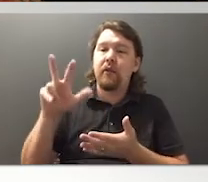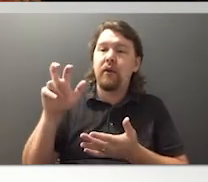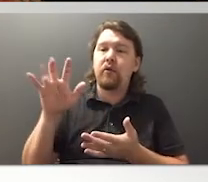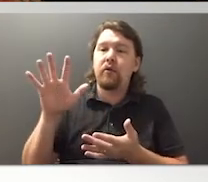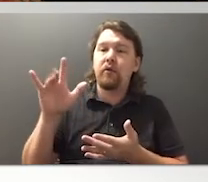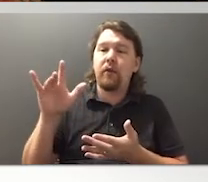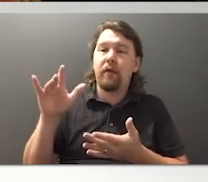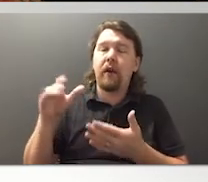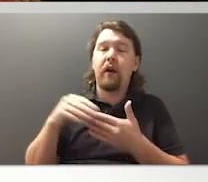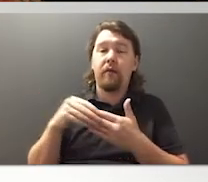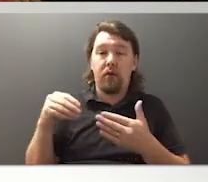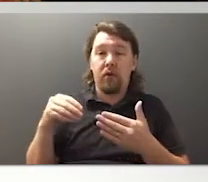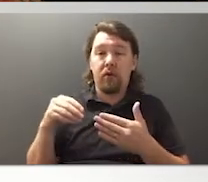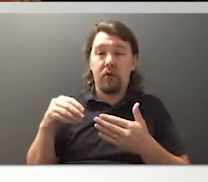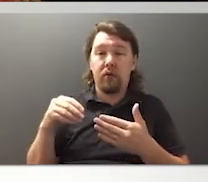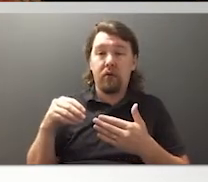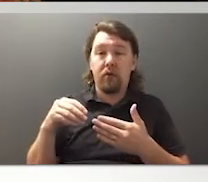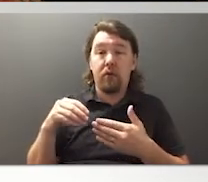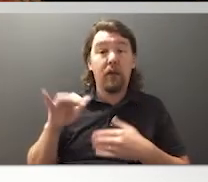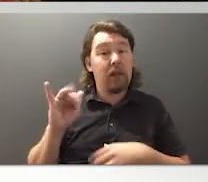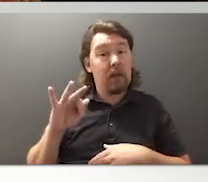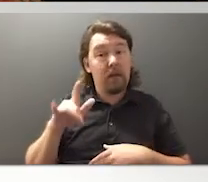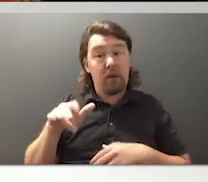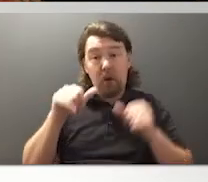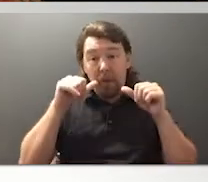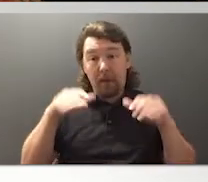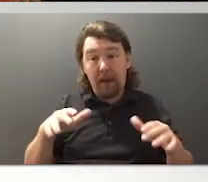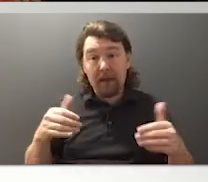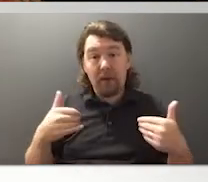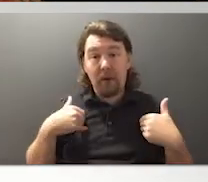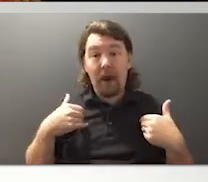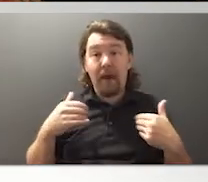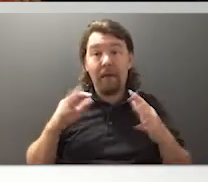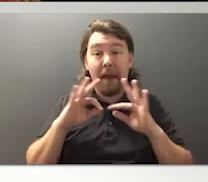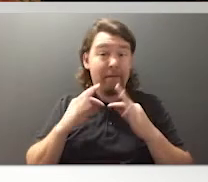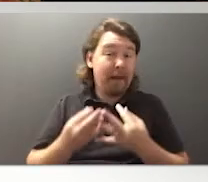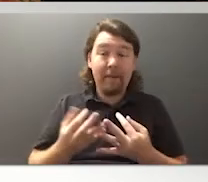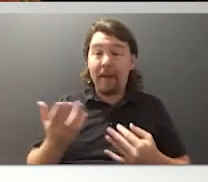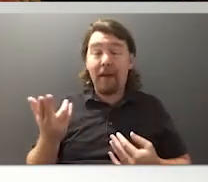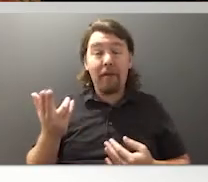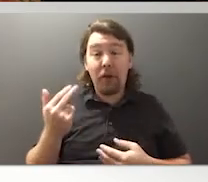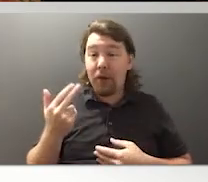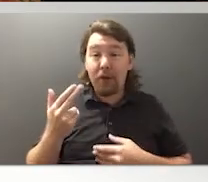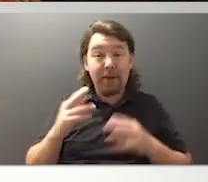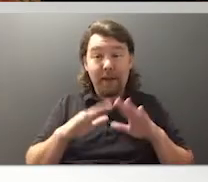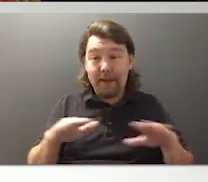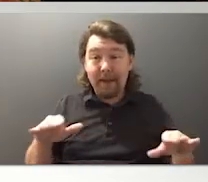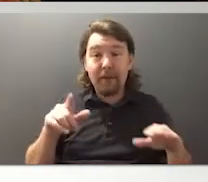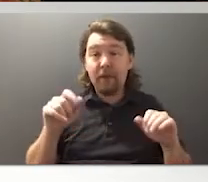$65,325. If you are blessed to have a family of 13, you can bring in